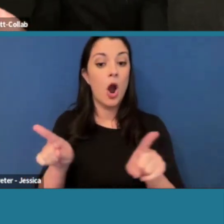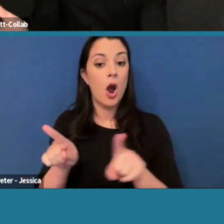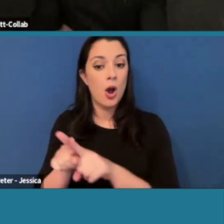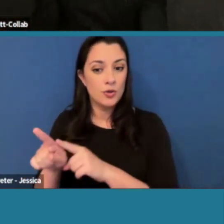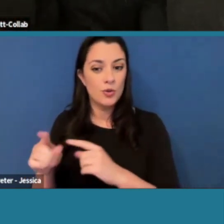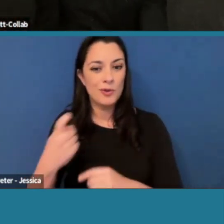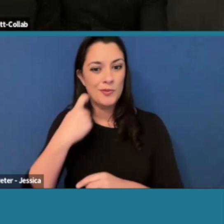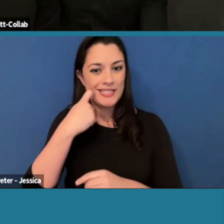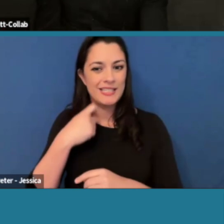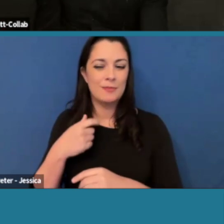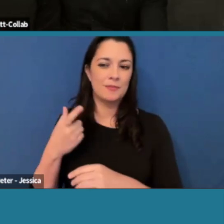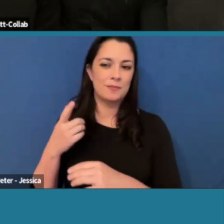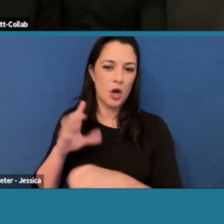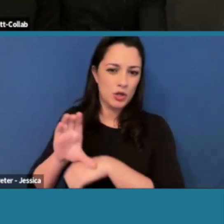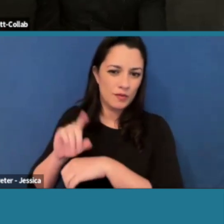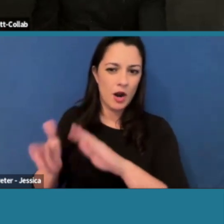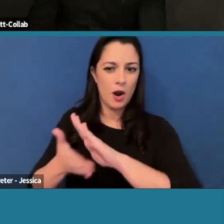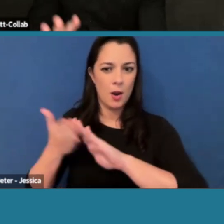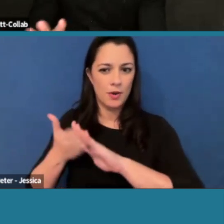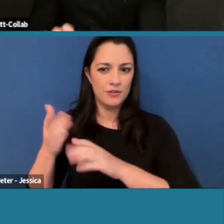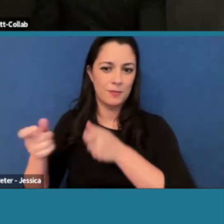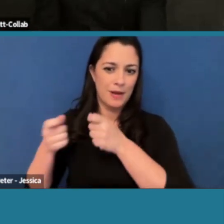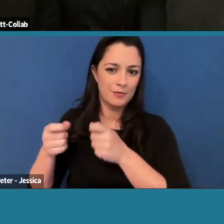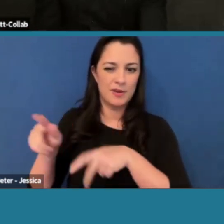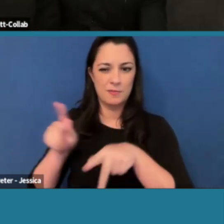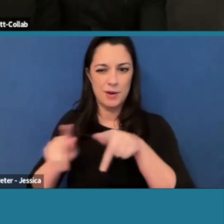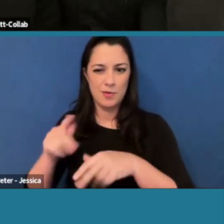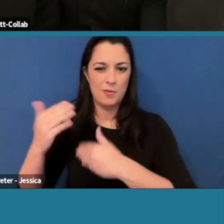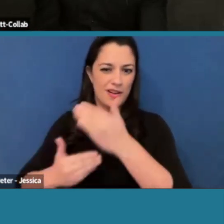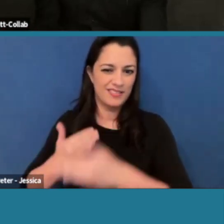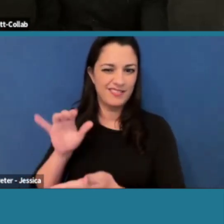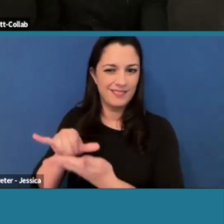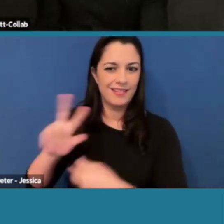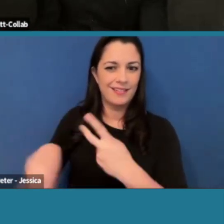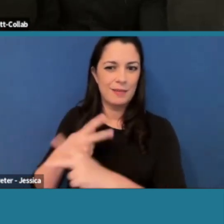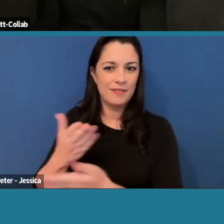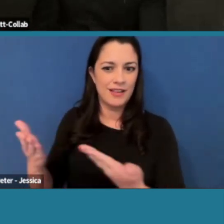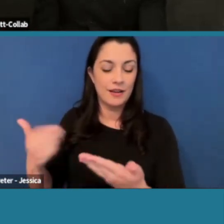been in operations management, people, process, and those types of things. I've been